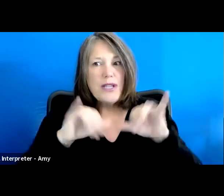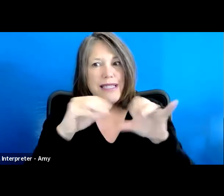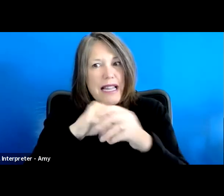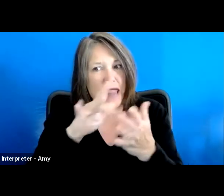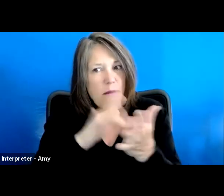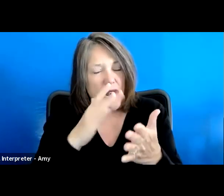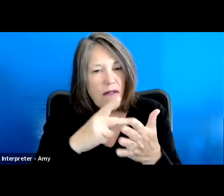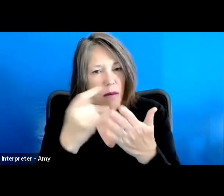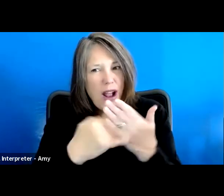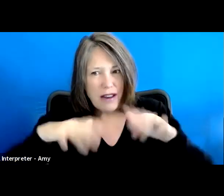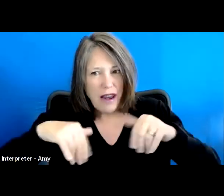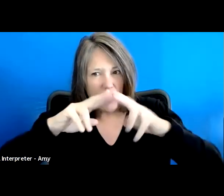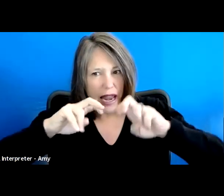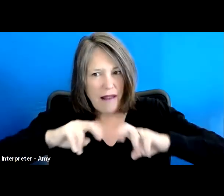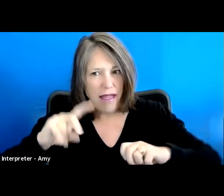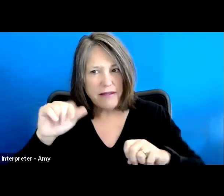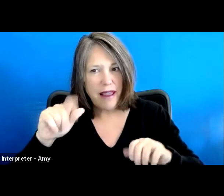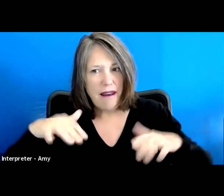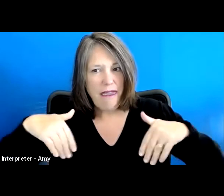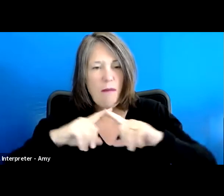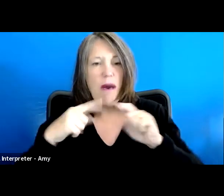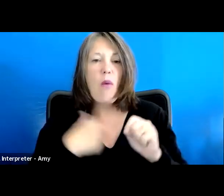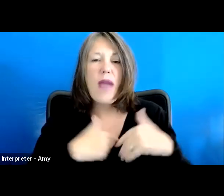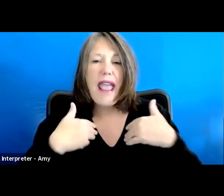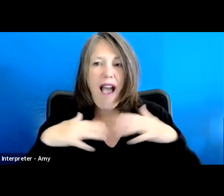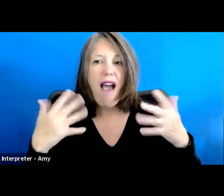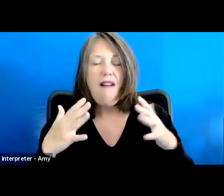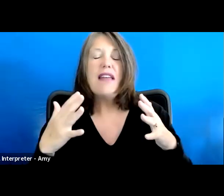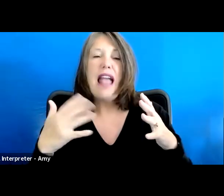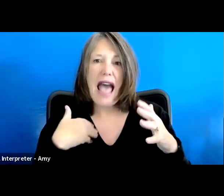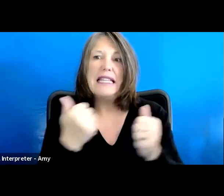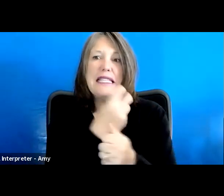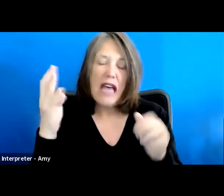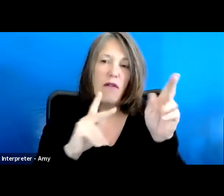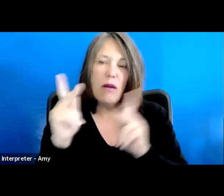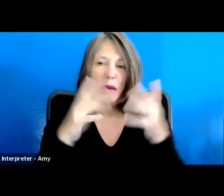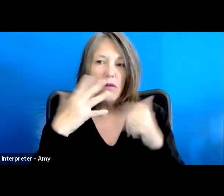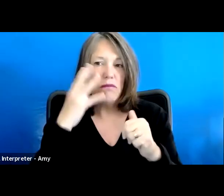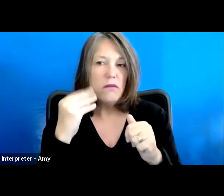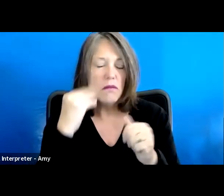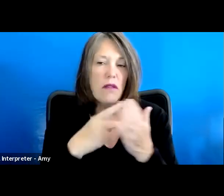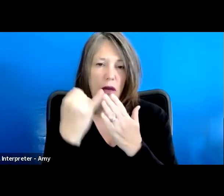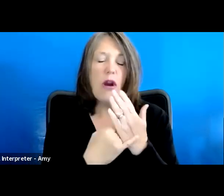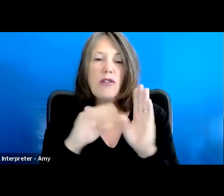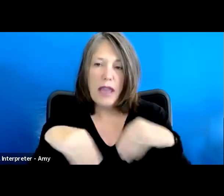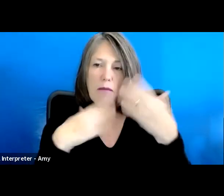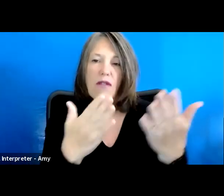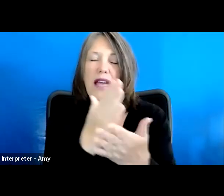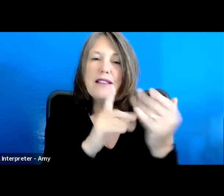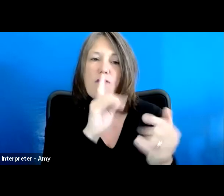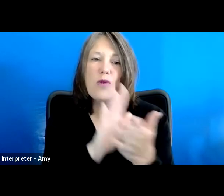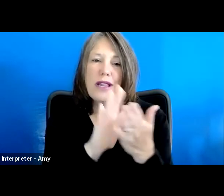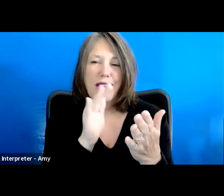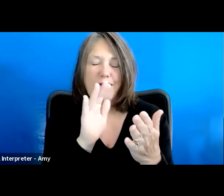haven't analyzed any data yet, but we have had quite a few people go through the project and provide some really exciting